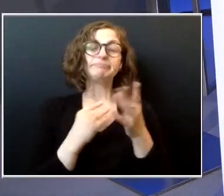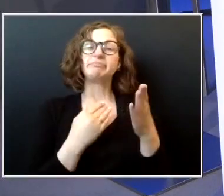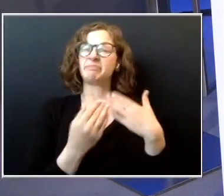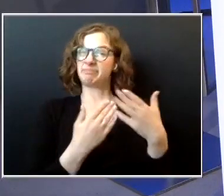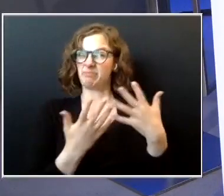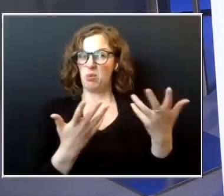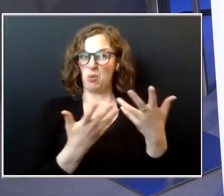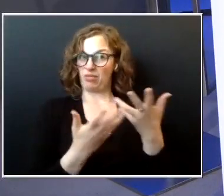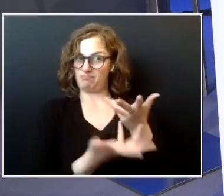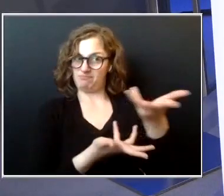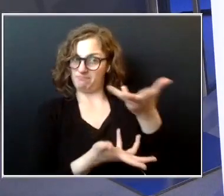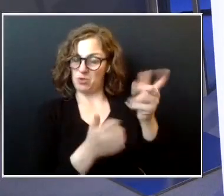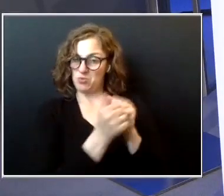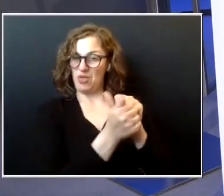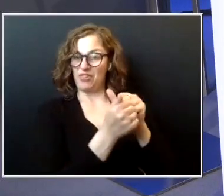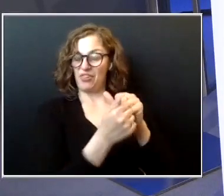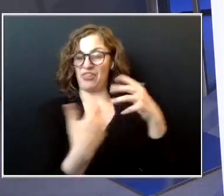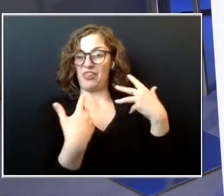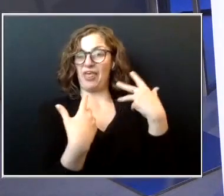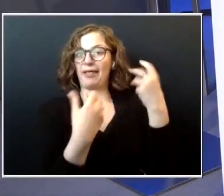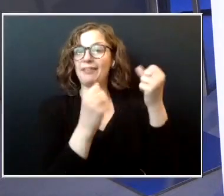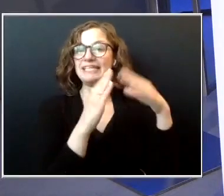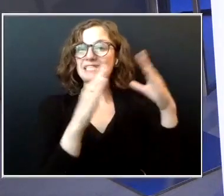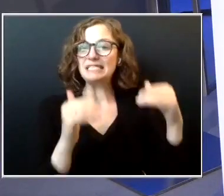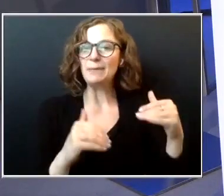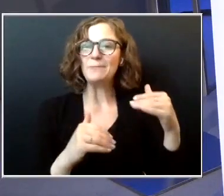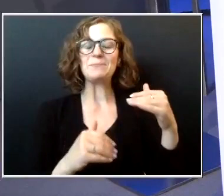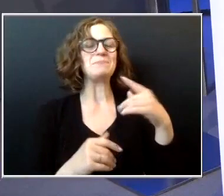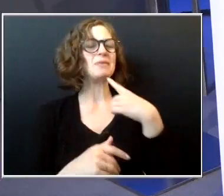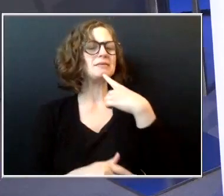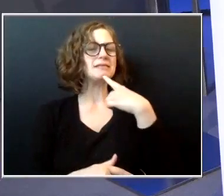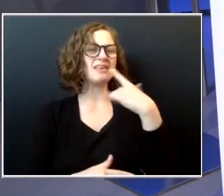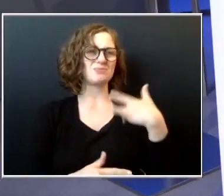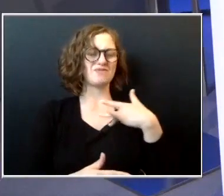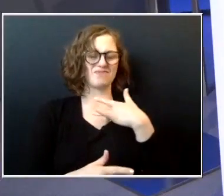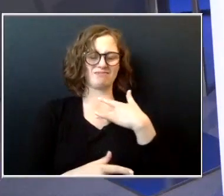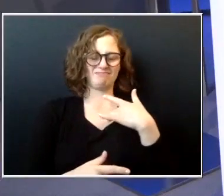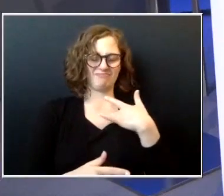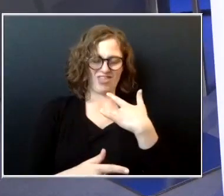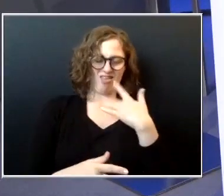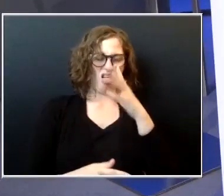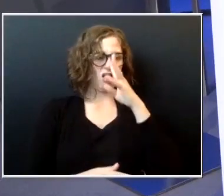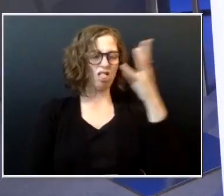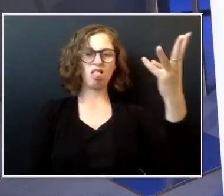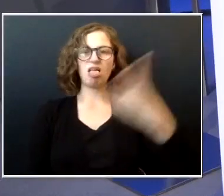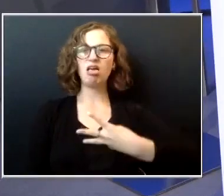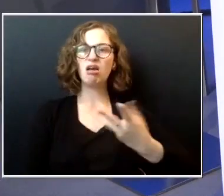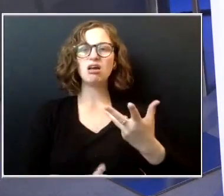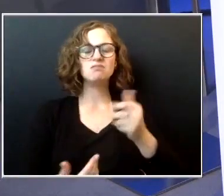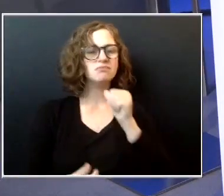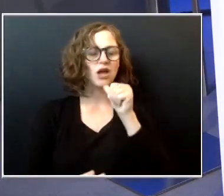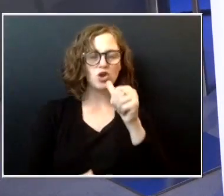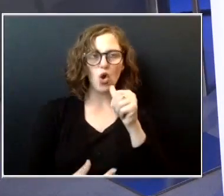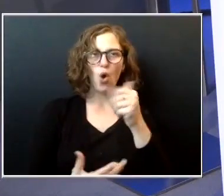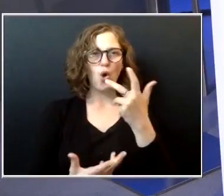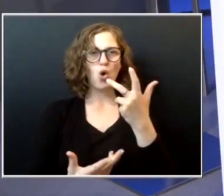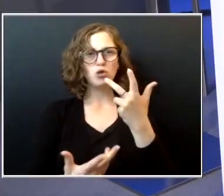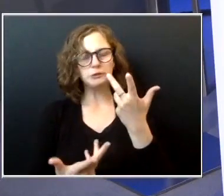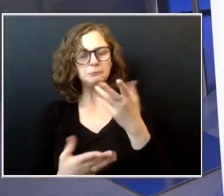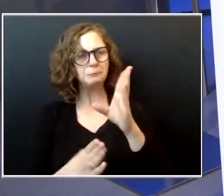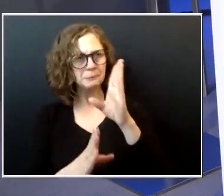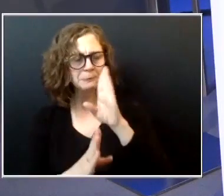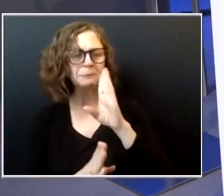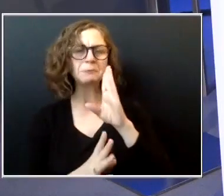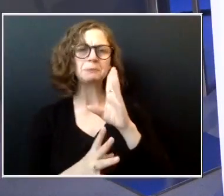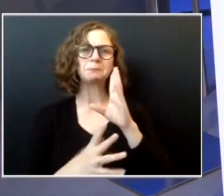being dismissed or maybe not taken seriously. So how can we empower women as they start their health journey? Dr. Winblad, we'll start